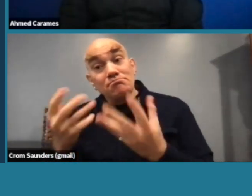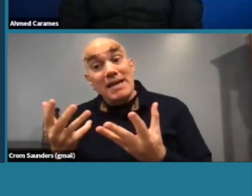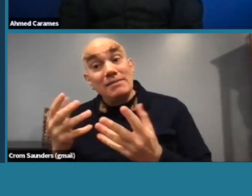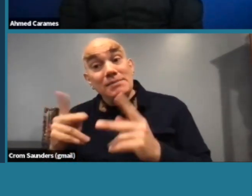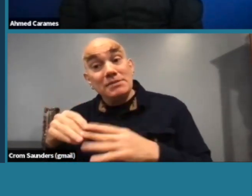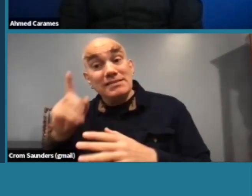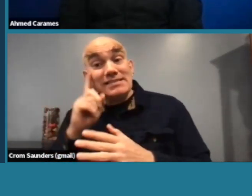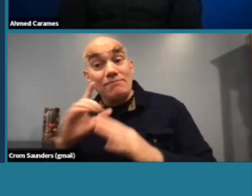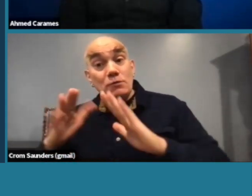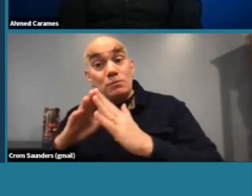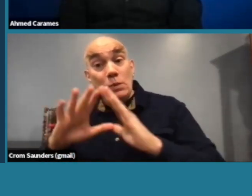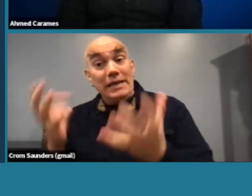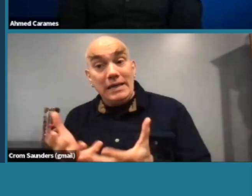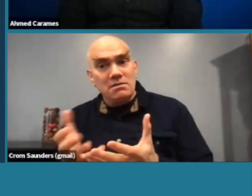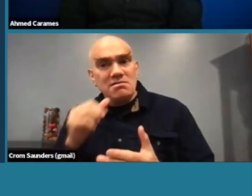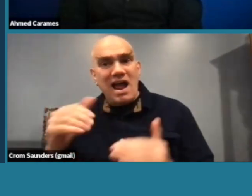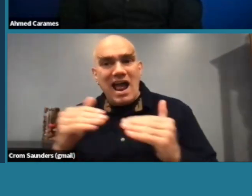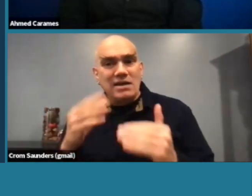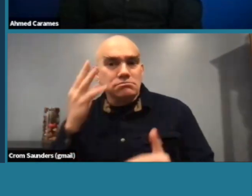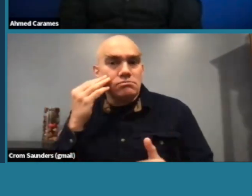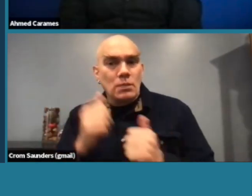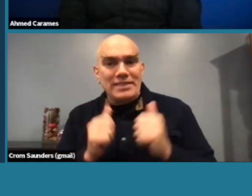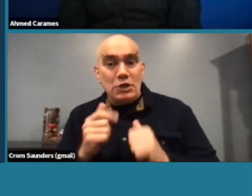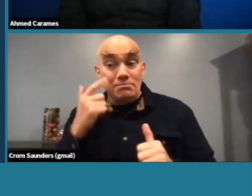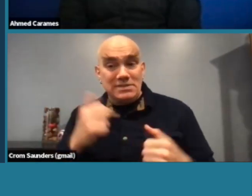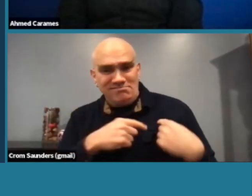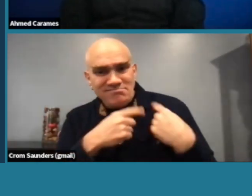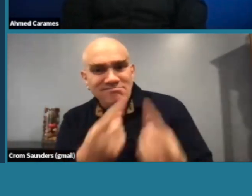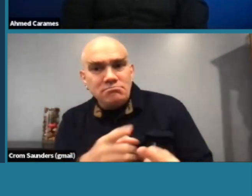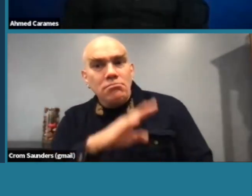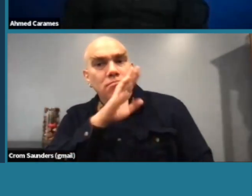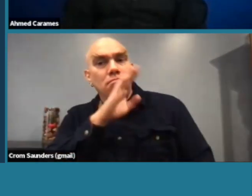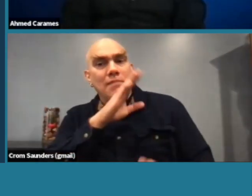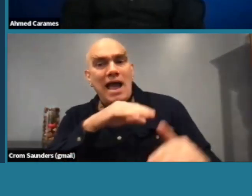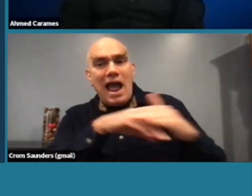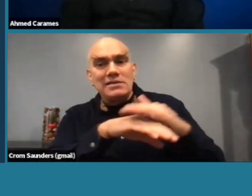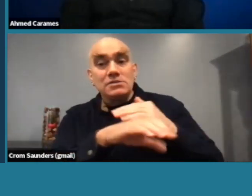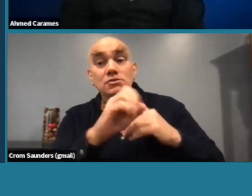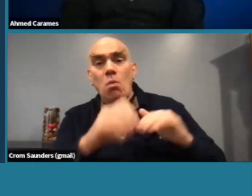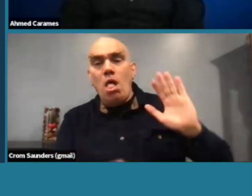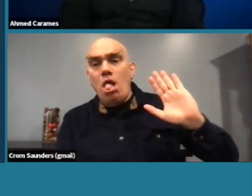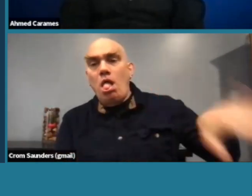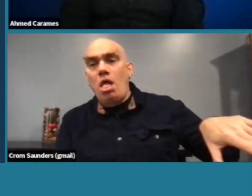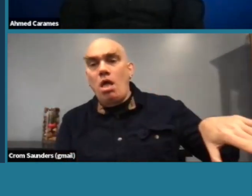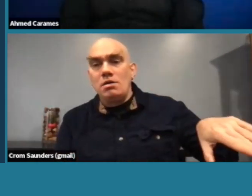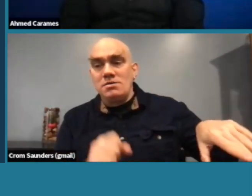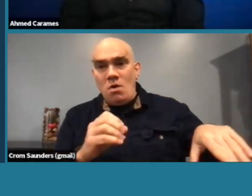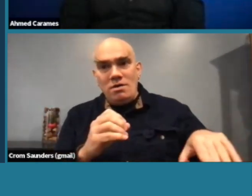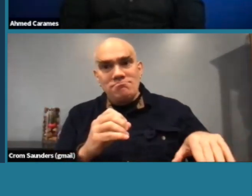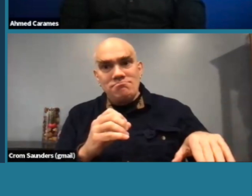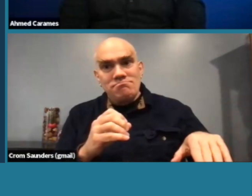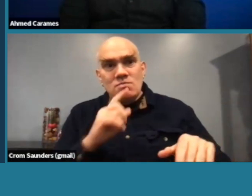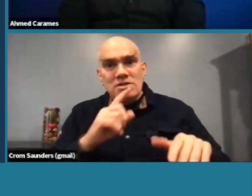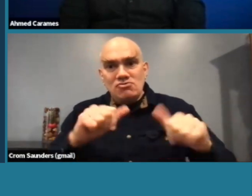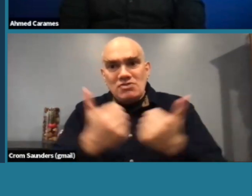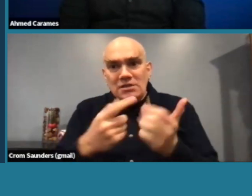Only people who are familiar with the theater experience may know where to look, but people who are new to it may not know. And they've already